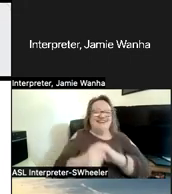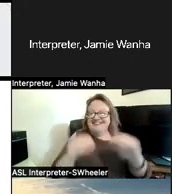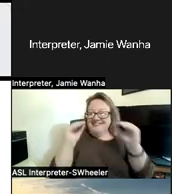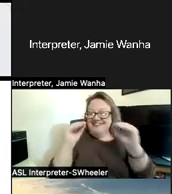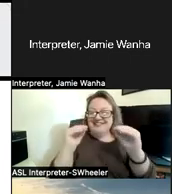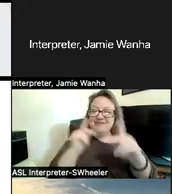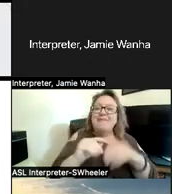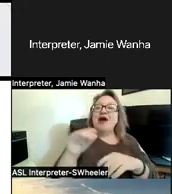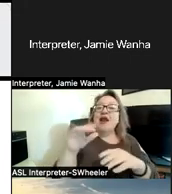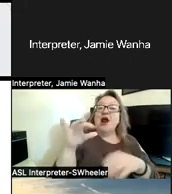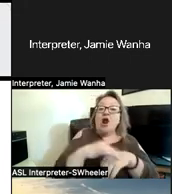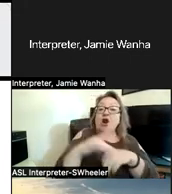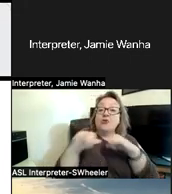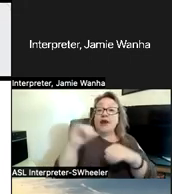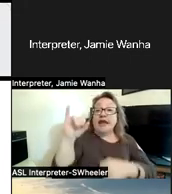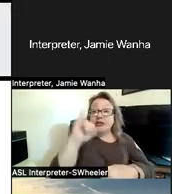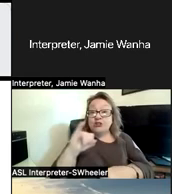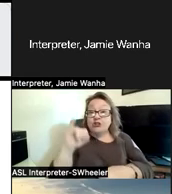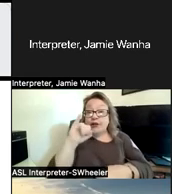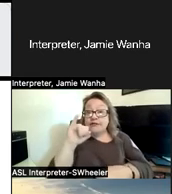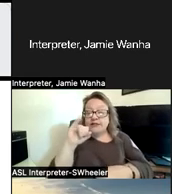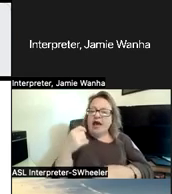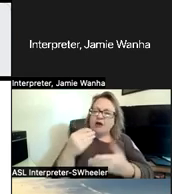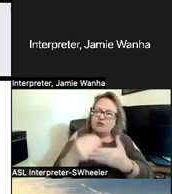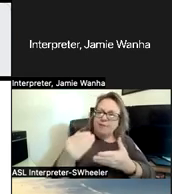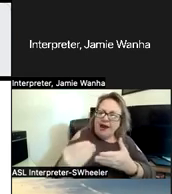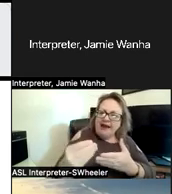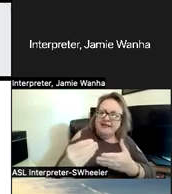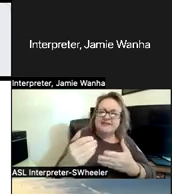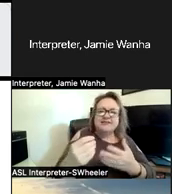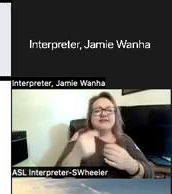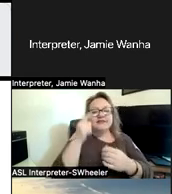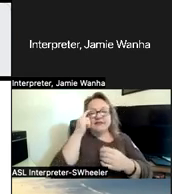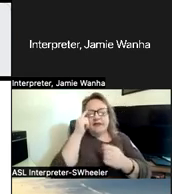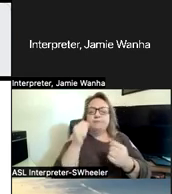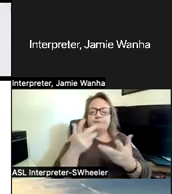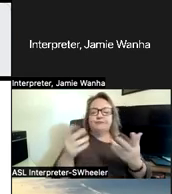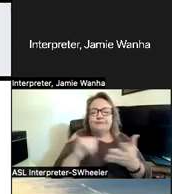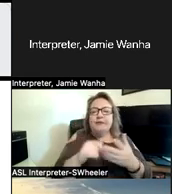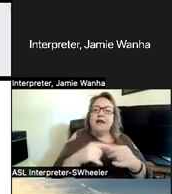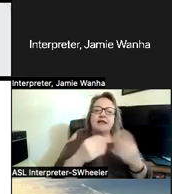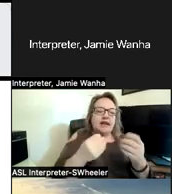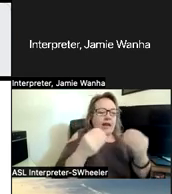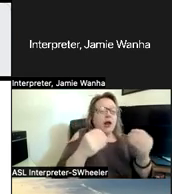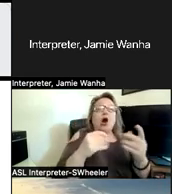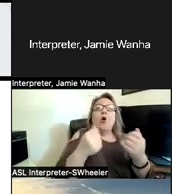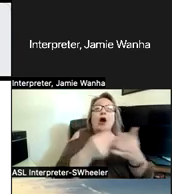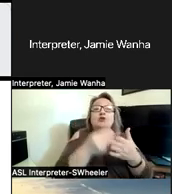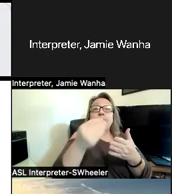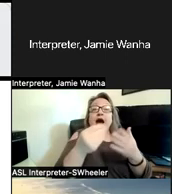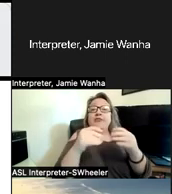insurance, how to navigate it, how to get it, how to take advantage of those bolt and strap programs, things like that, getting emergency kits,